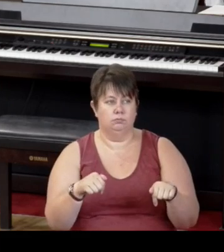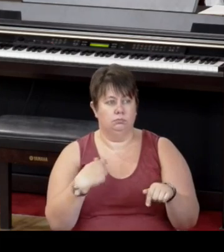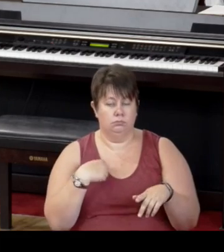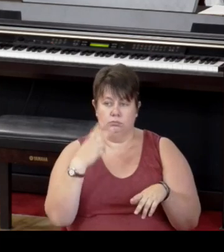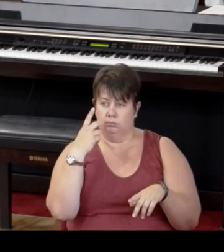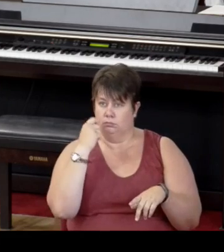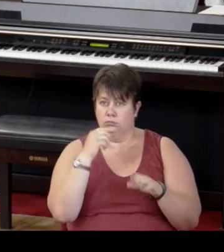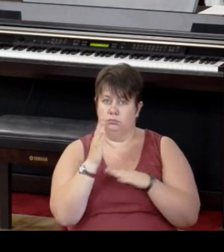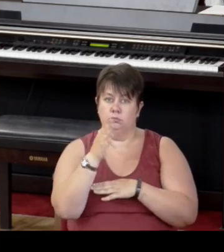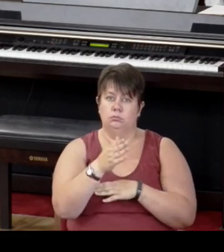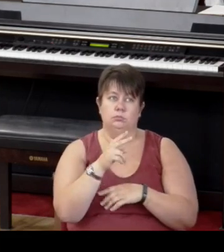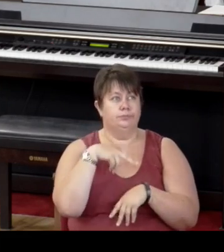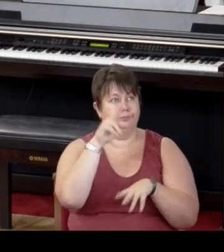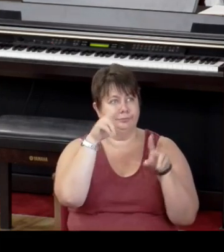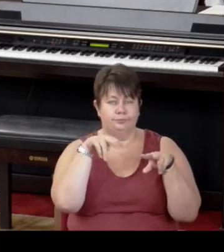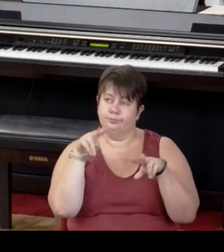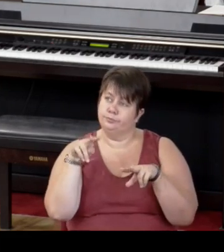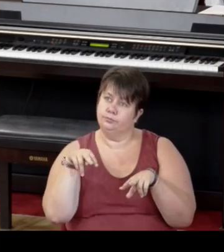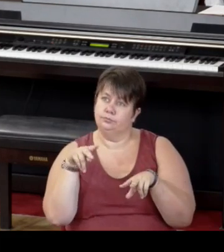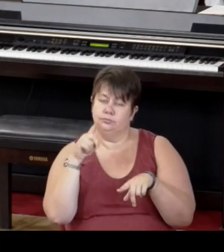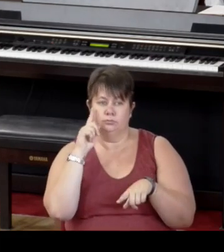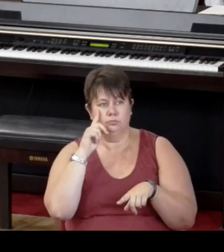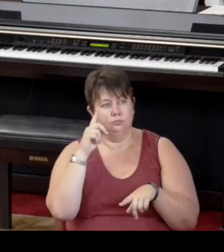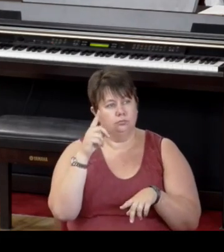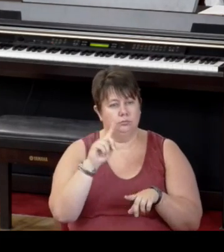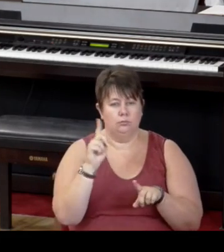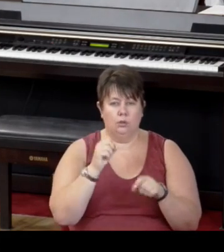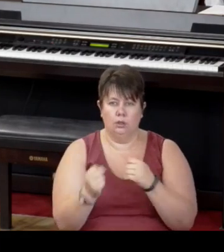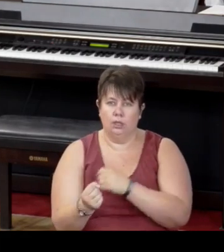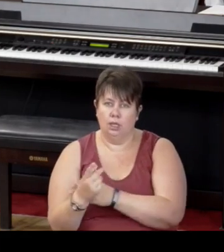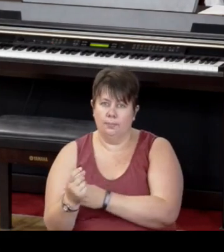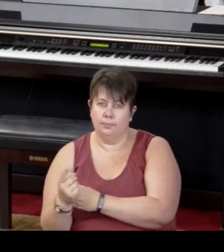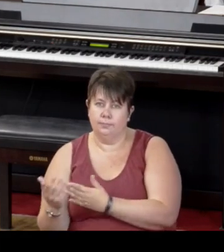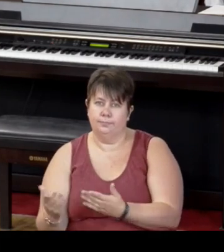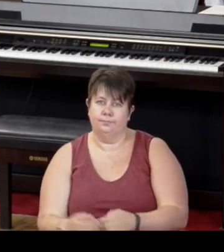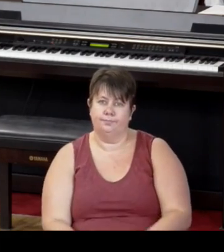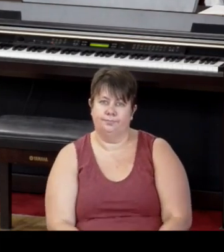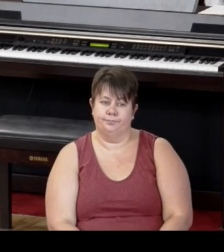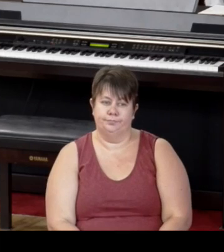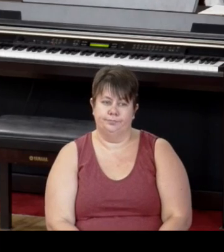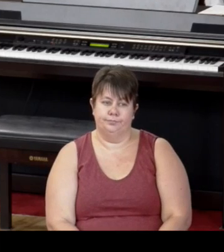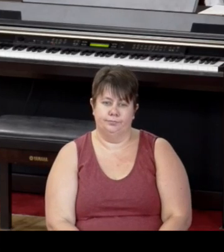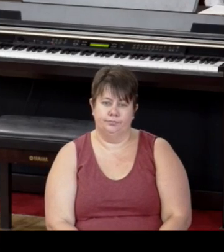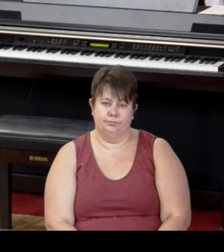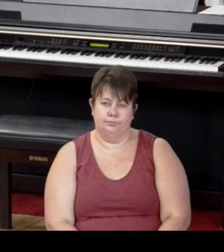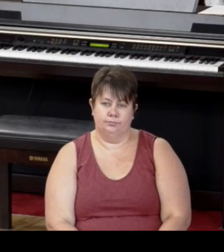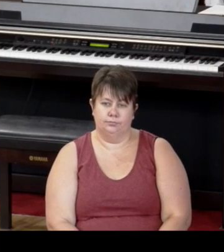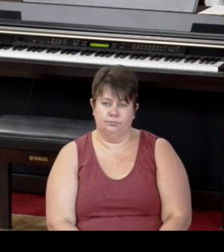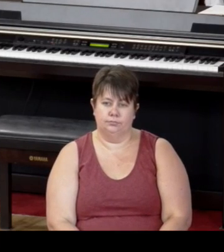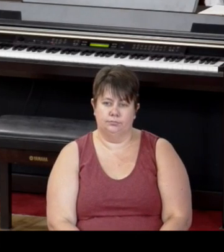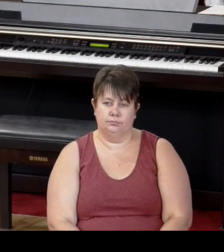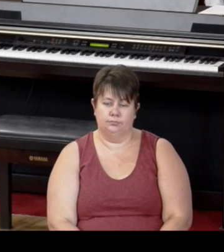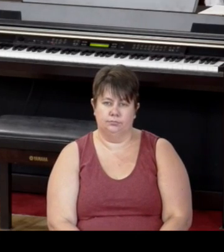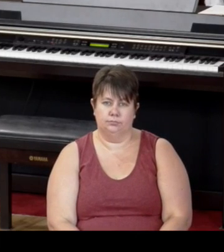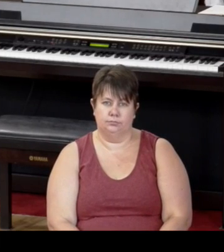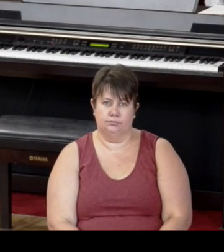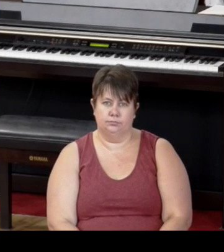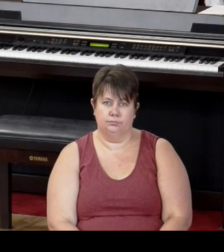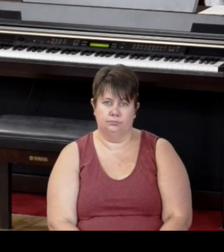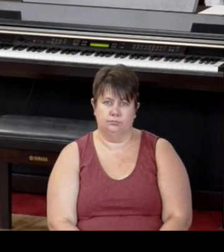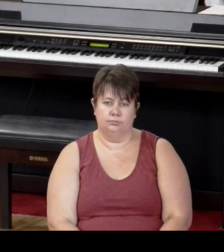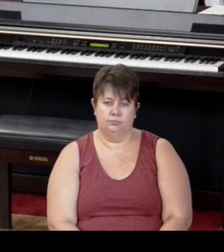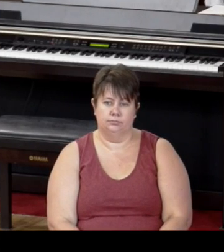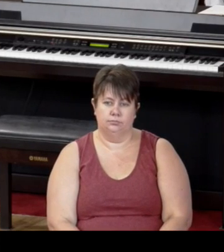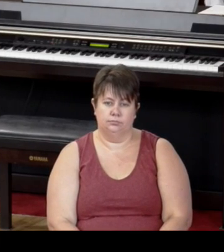out for those, and it'll give you a sense or a flavour of what we were able to do here when we joined in our holiday